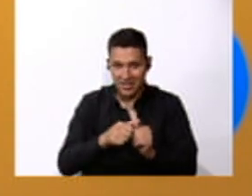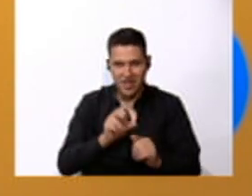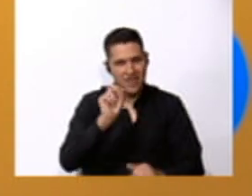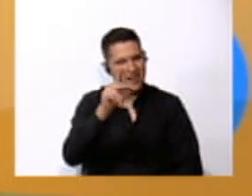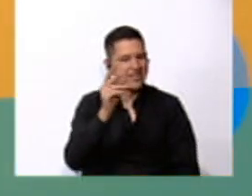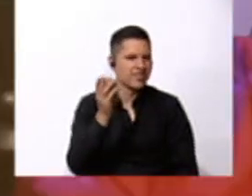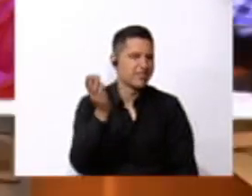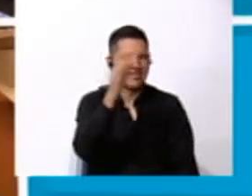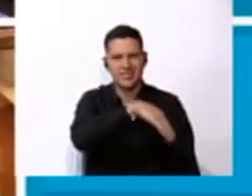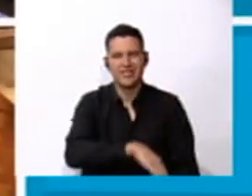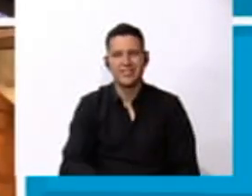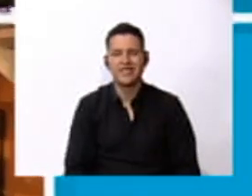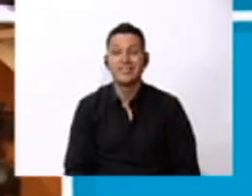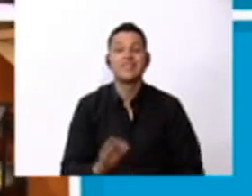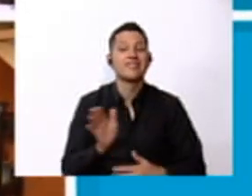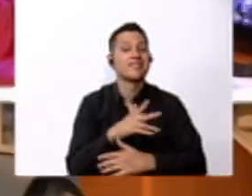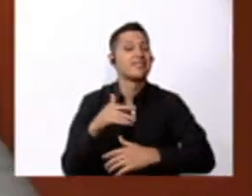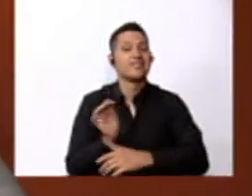go